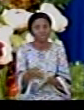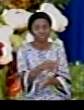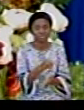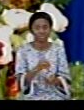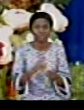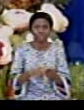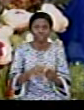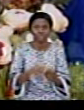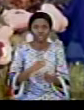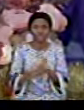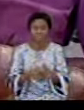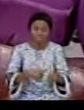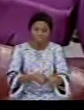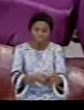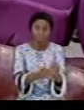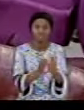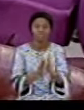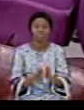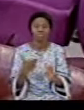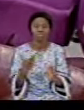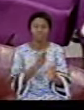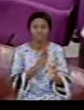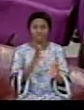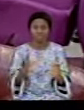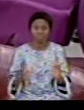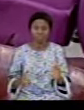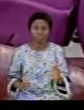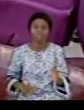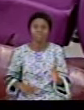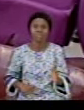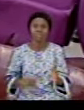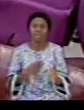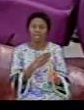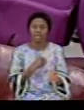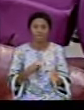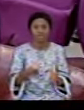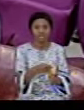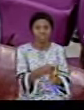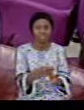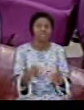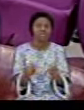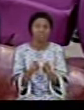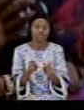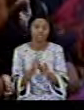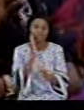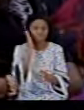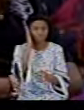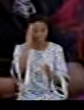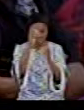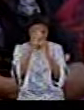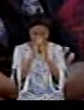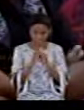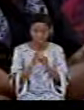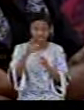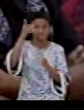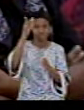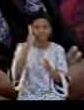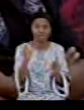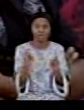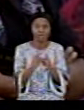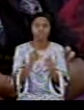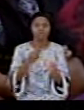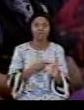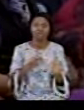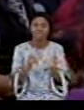of God, that they also will also be like us. Pray and talk to the Lord. We continue teaching